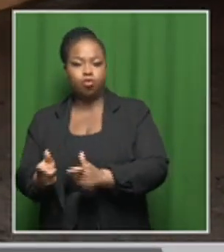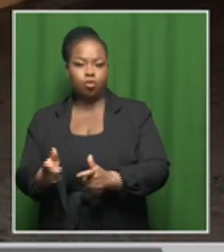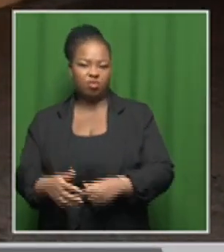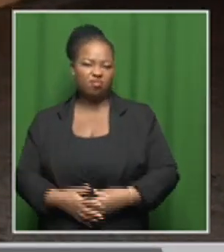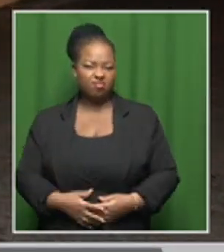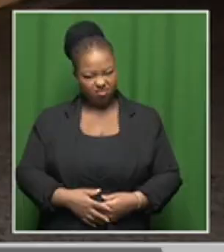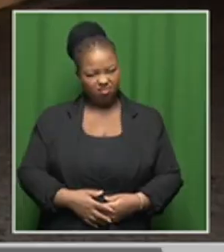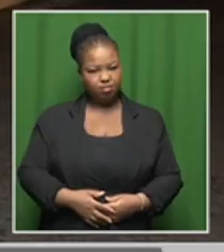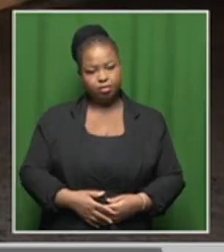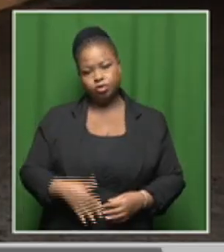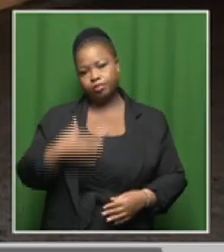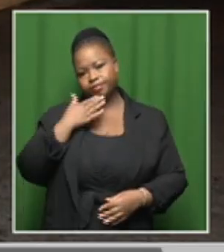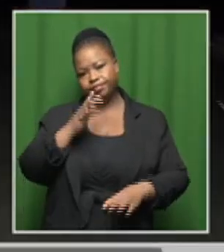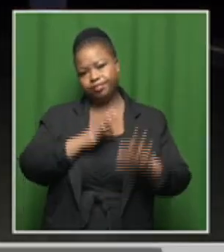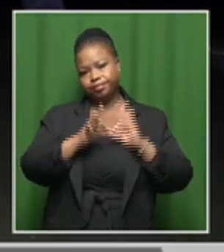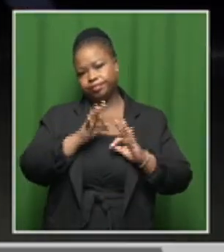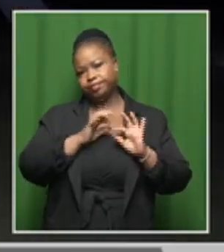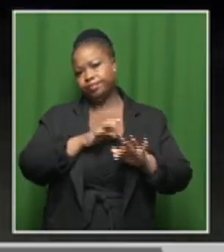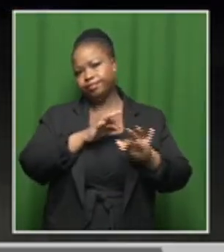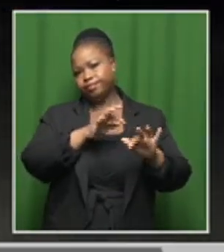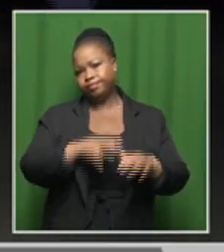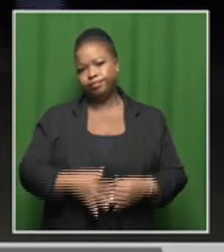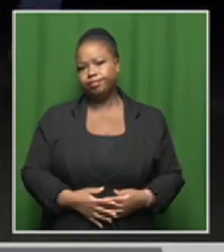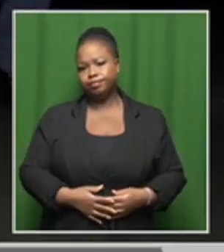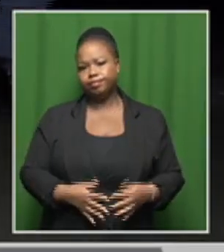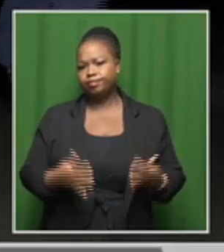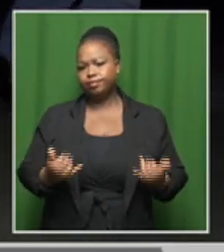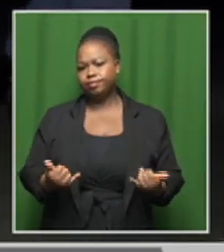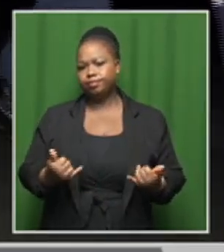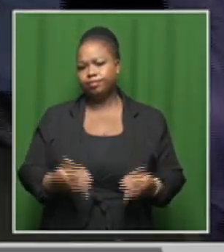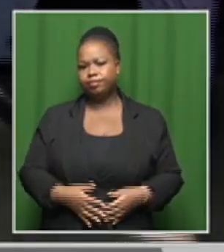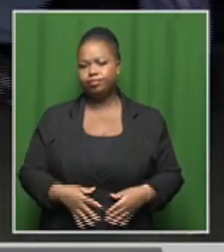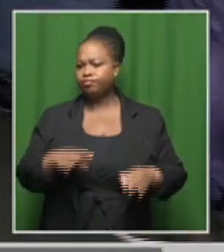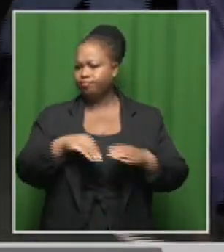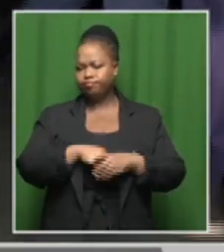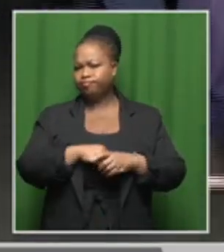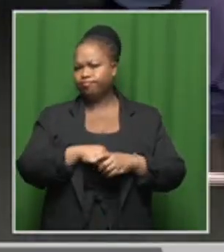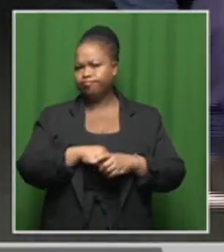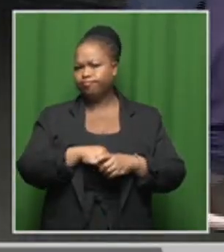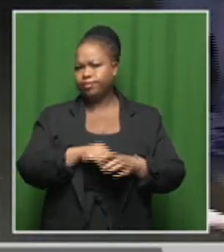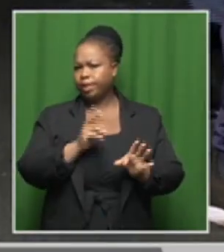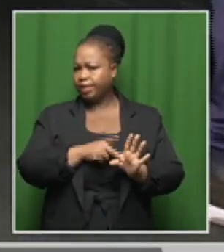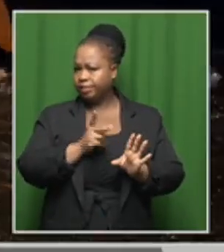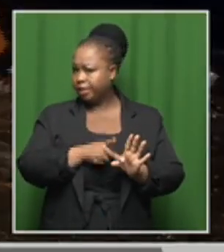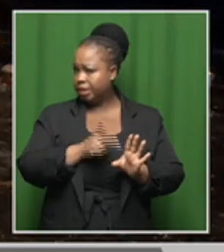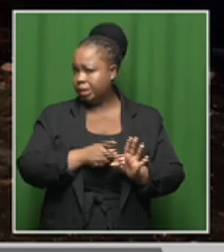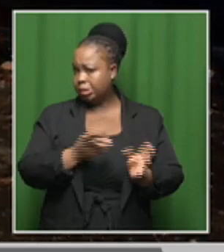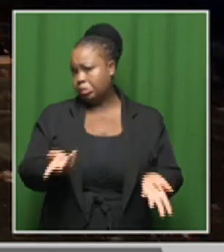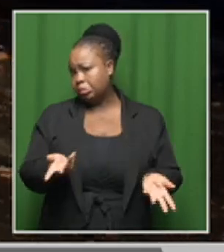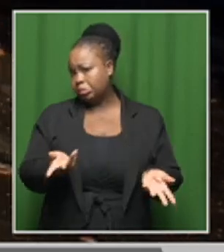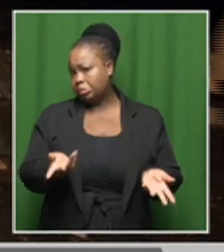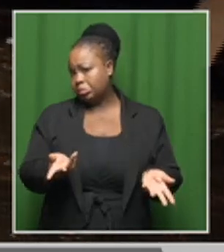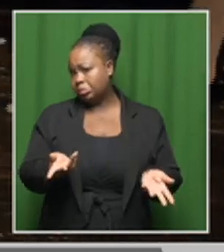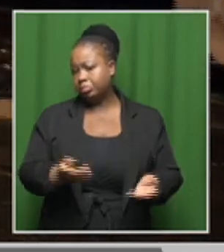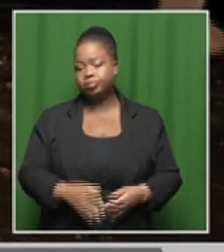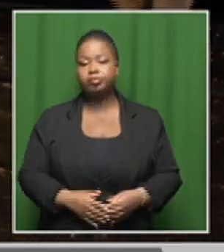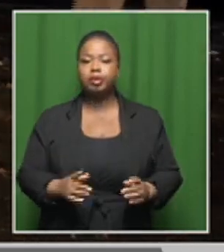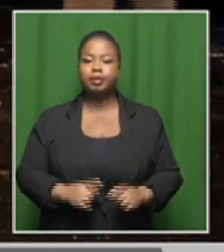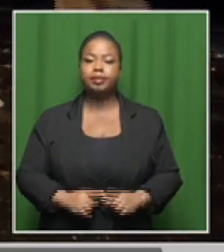about the protests then, who now, they actually they are a form of participation, but